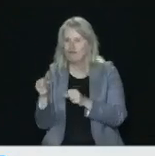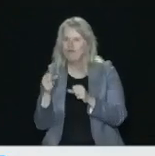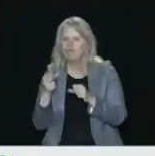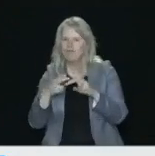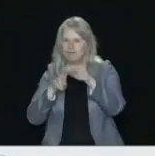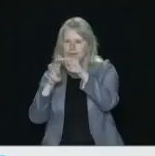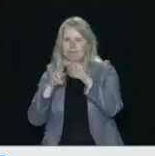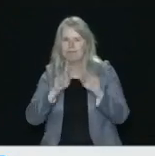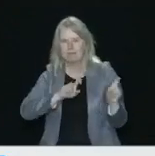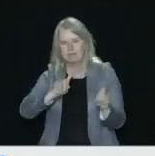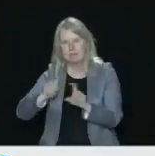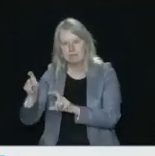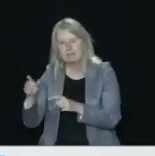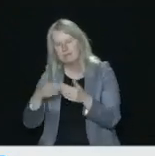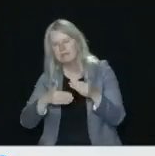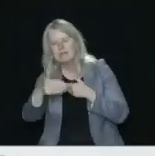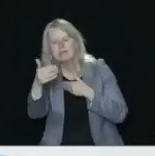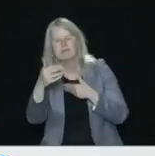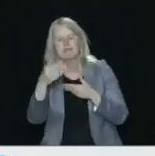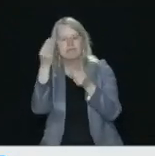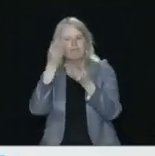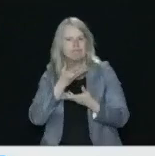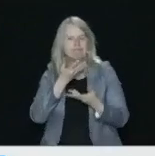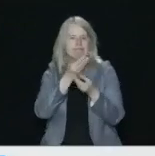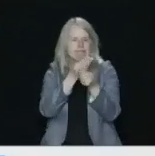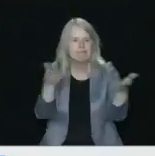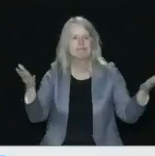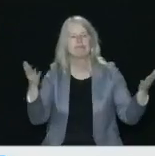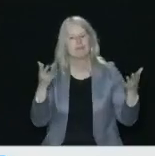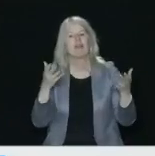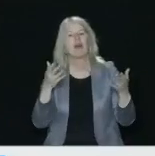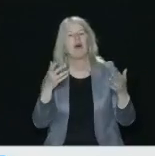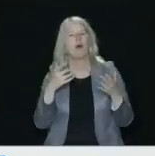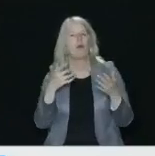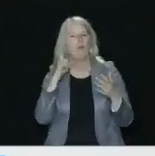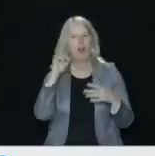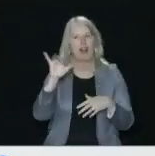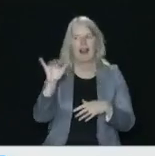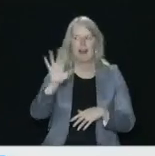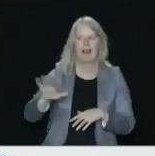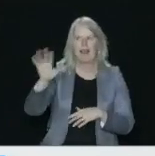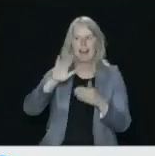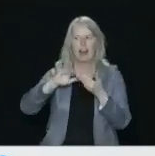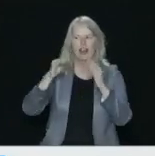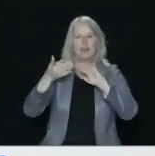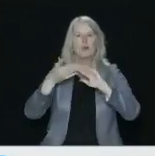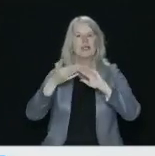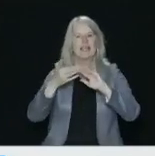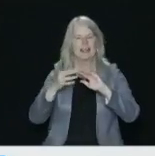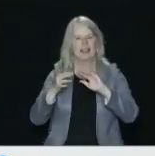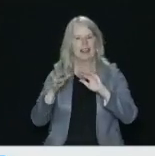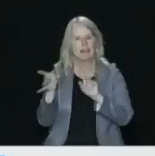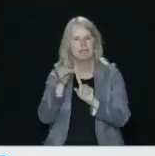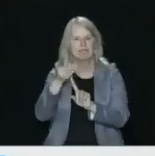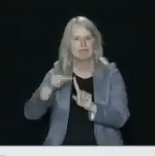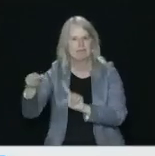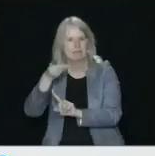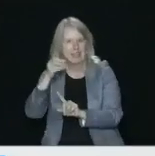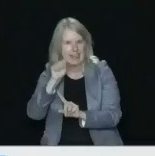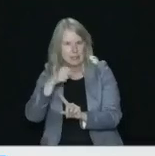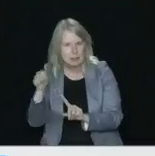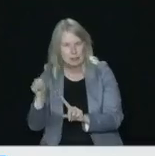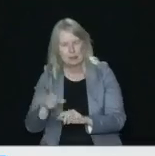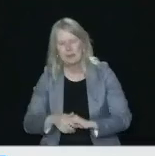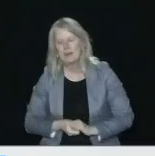needed if a variant of concern emerges as well. So preparedness to how we do that is